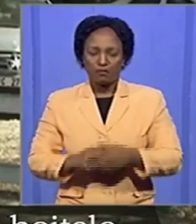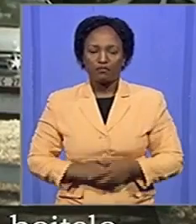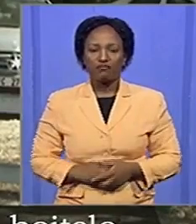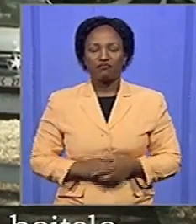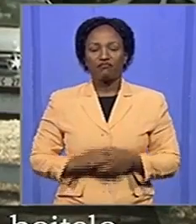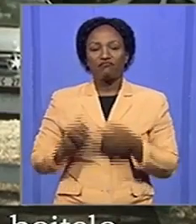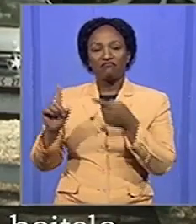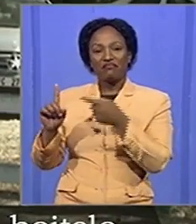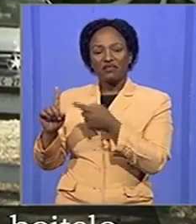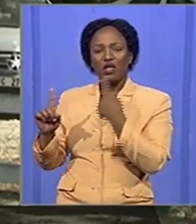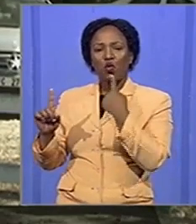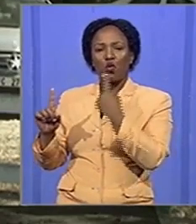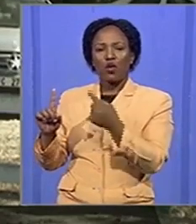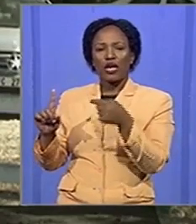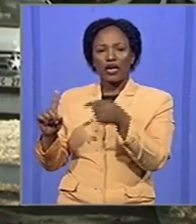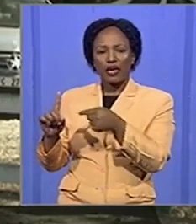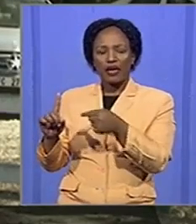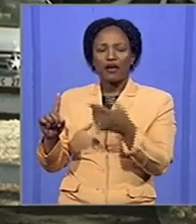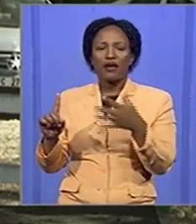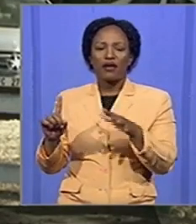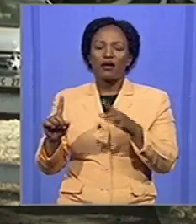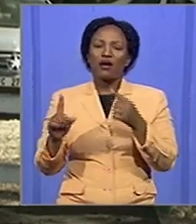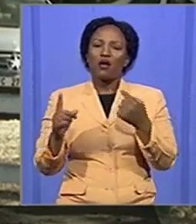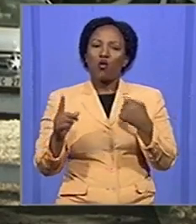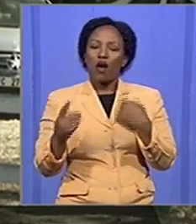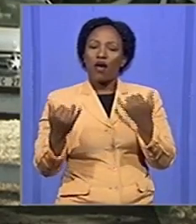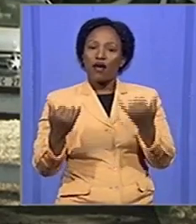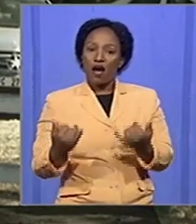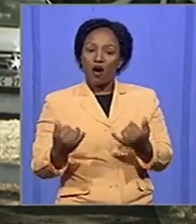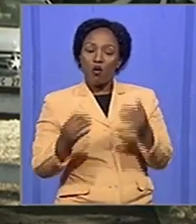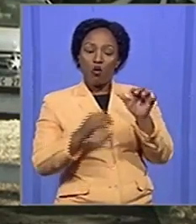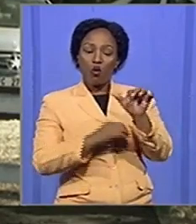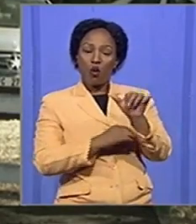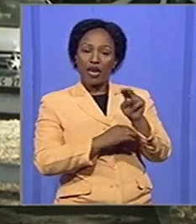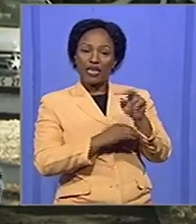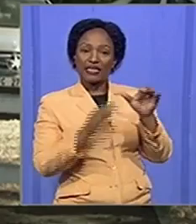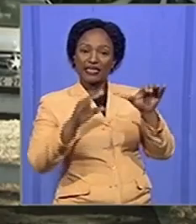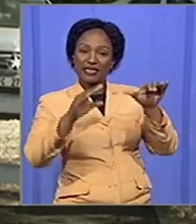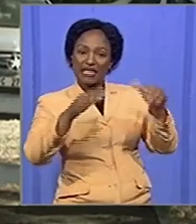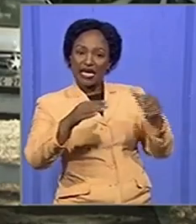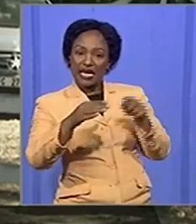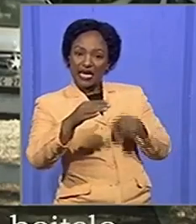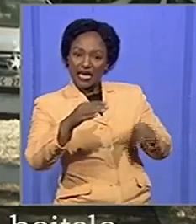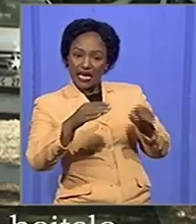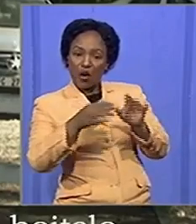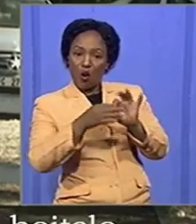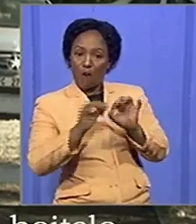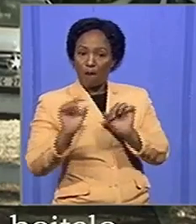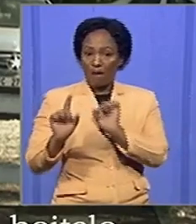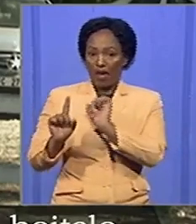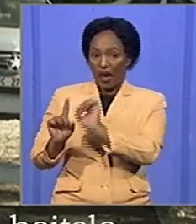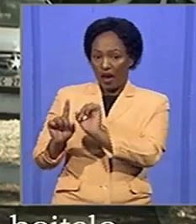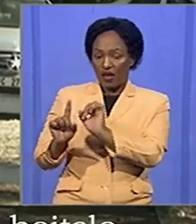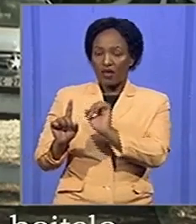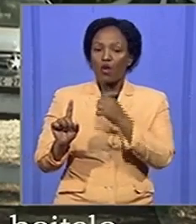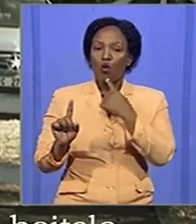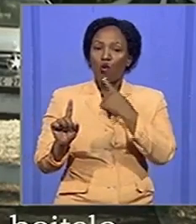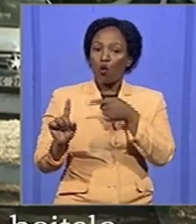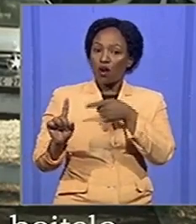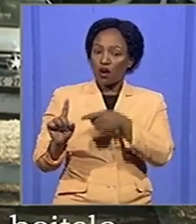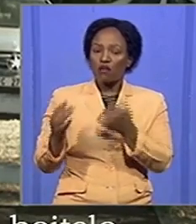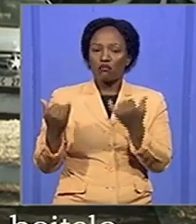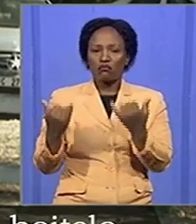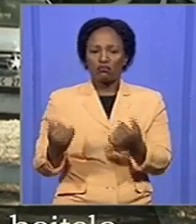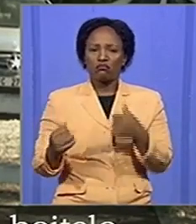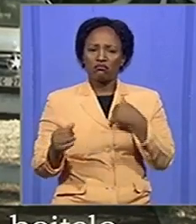Mathabata o re bokamoso bja gage bo ka diatleng tša mokgatlo wa gabo e le go legae la gagwe la African National Congress. O re ka gore yalo o dula